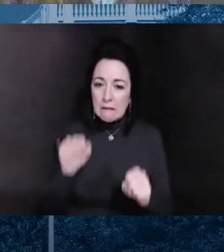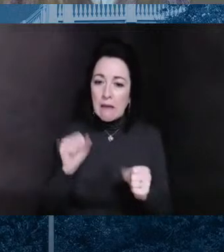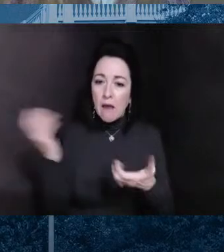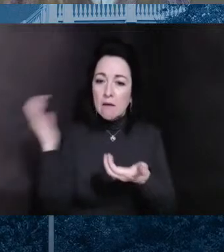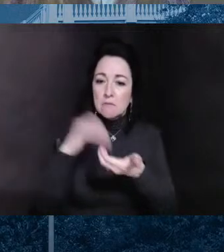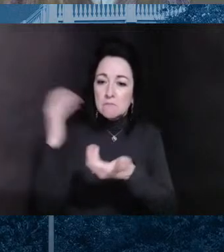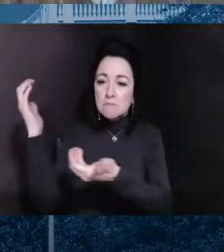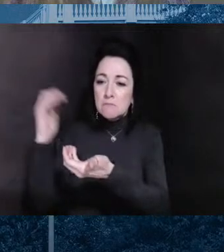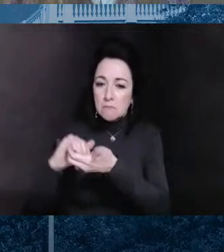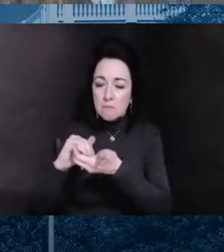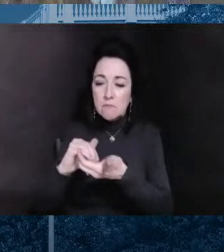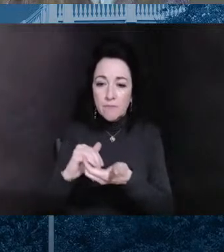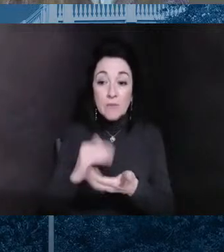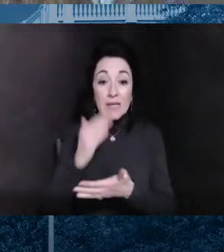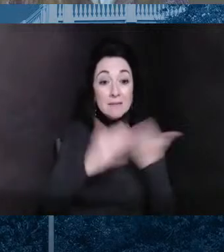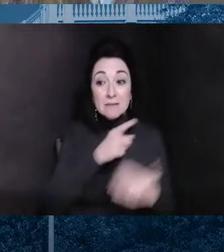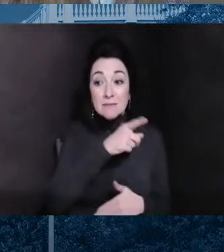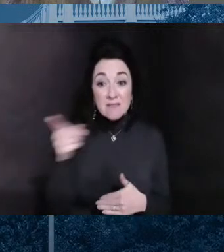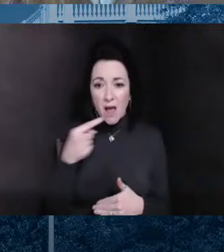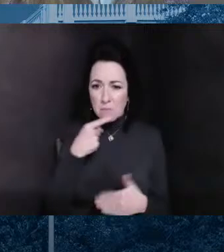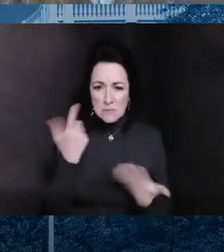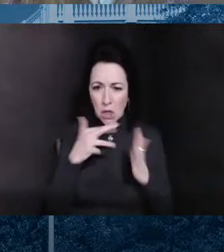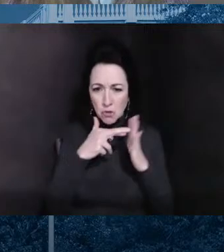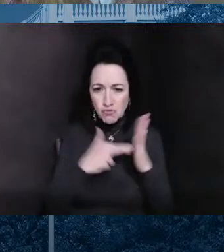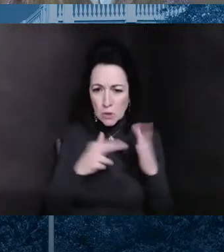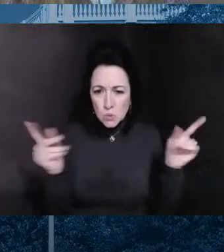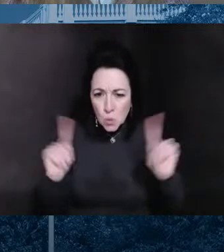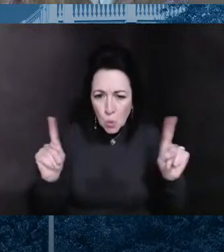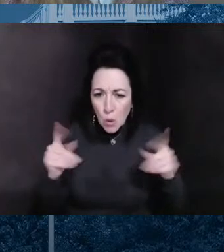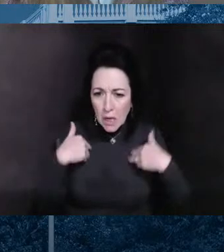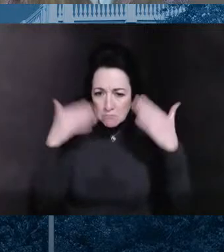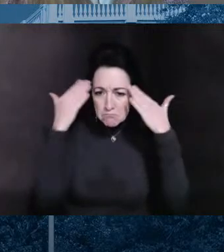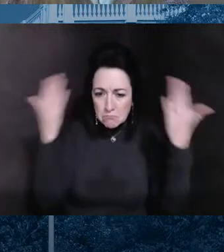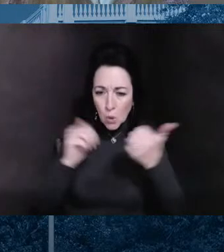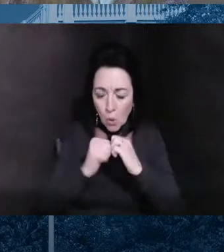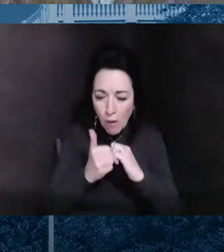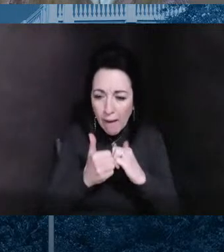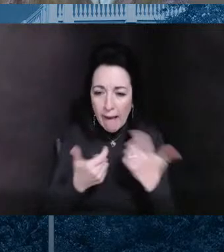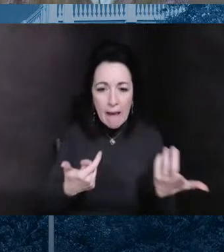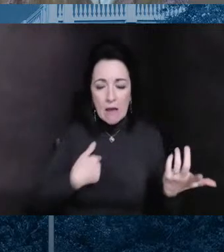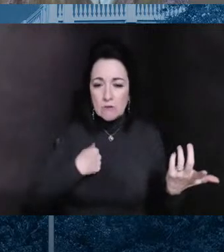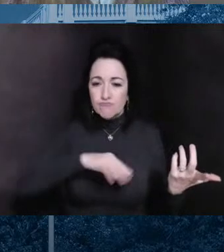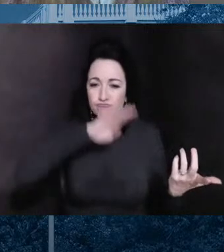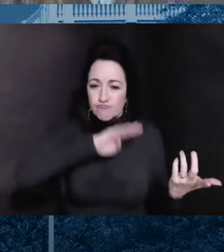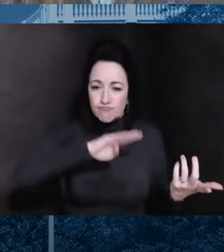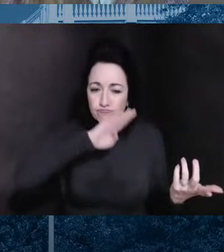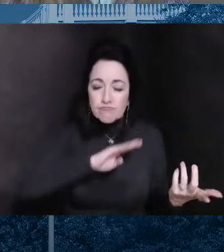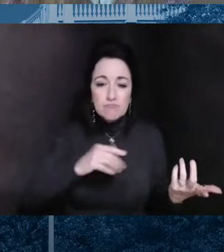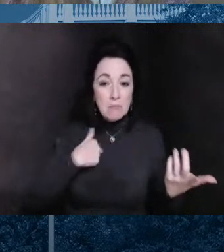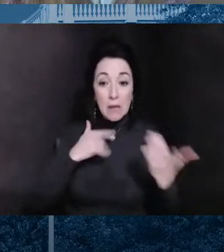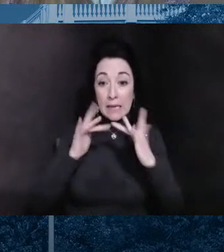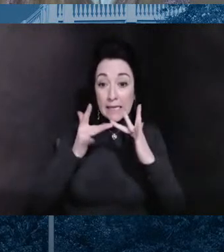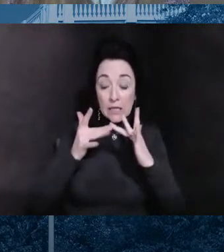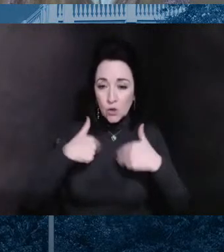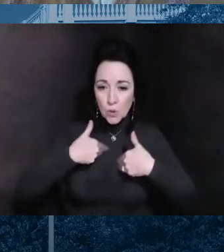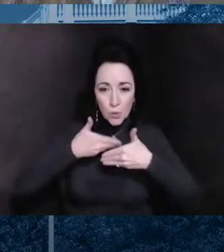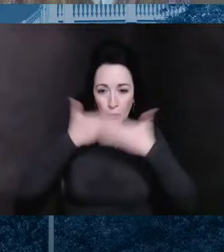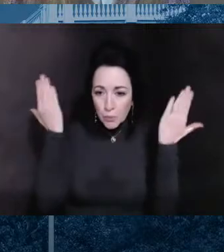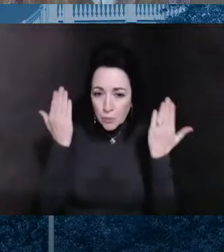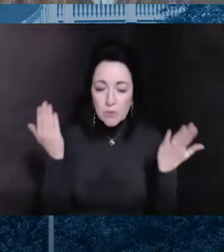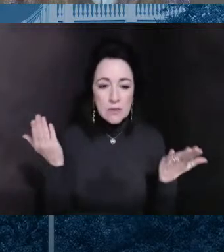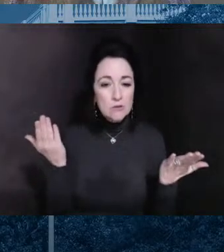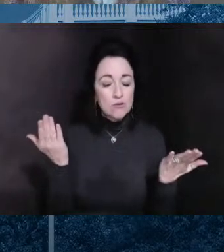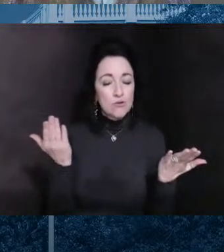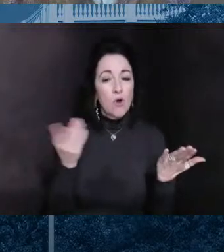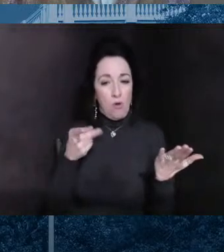others to get registered. You can also do it through the call center. That's really important. That would be the easiest and best